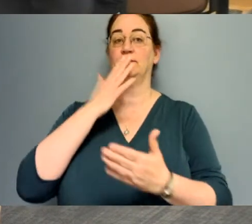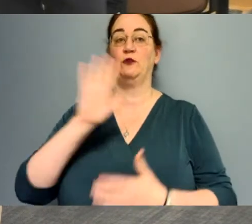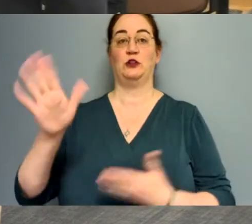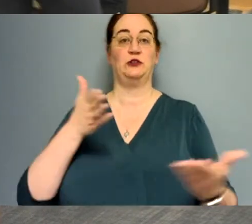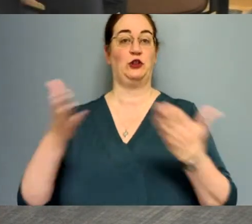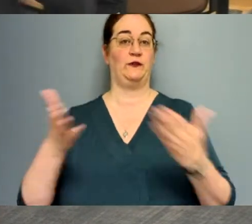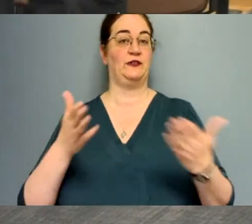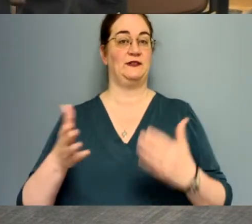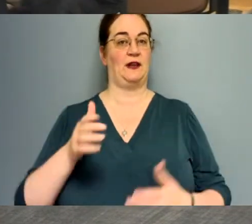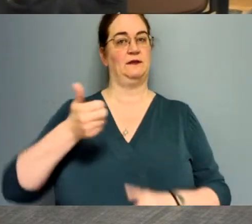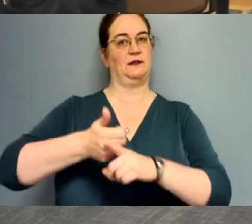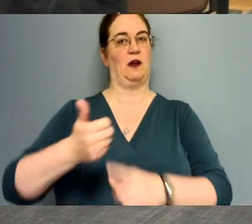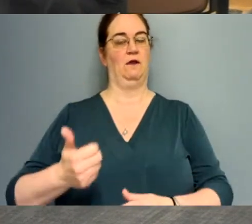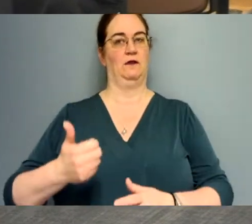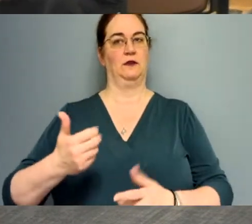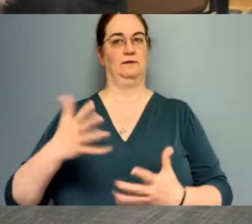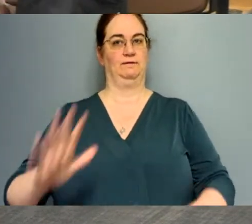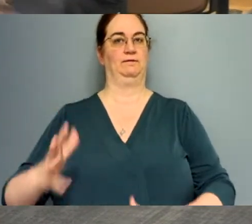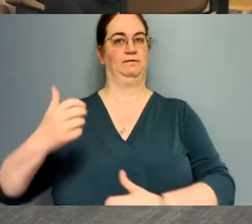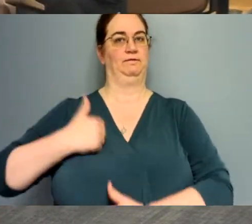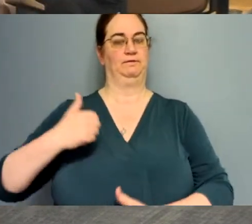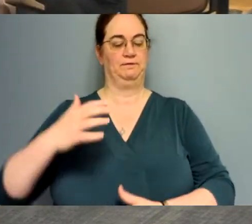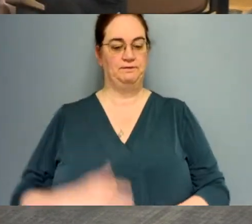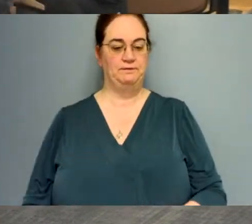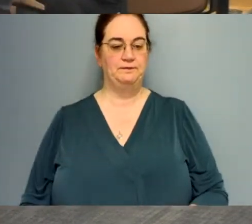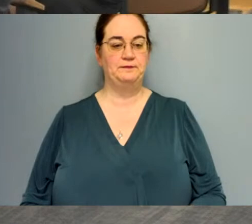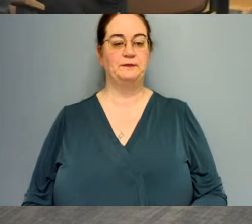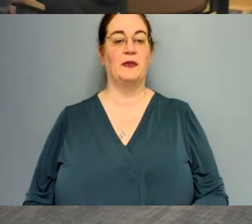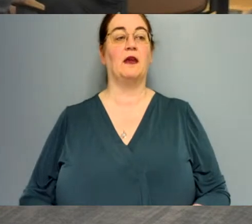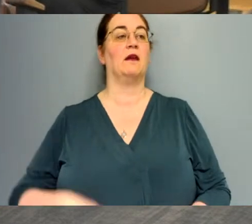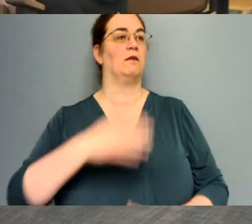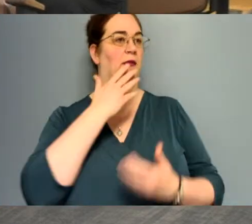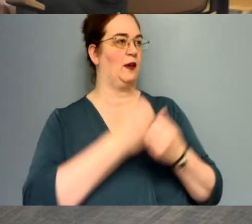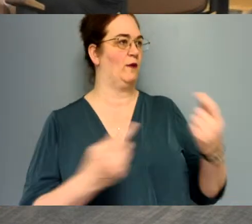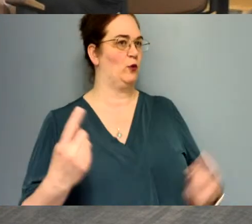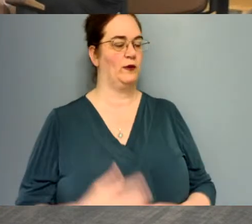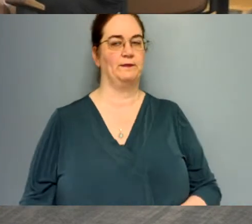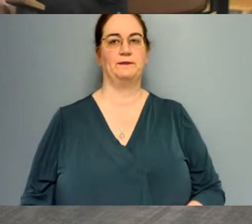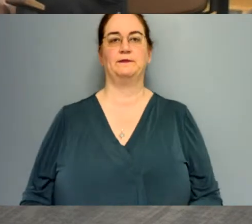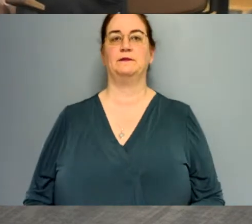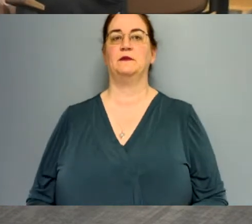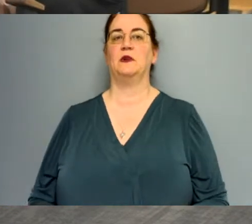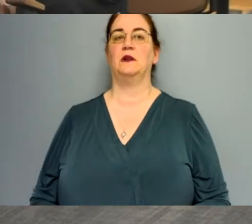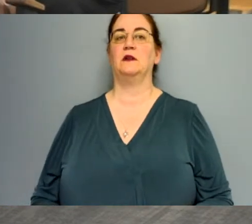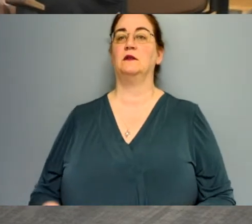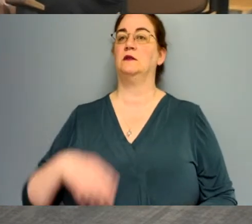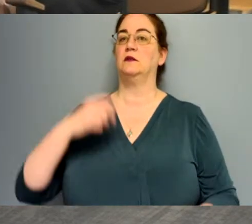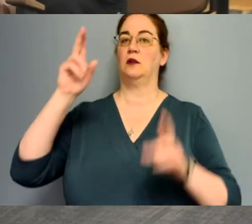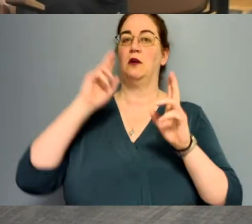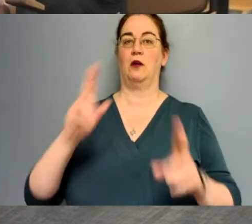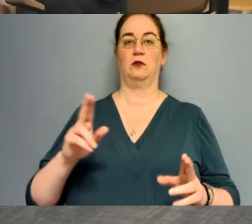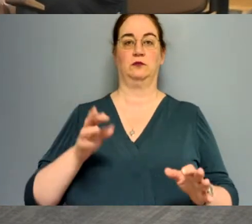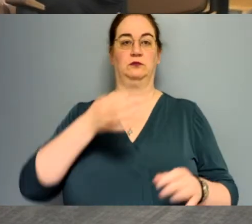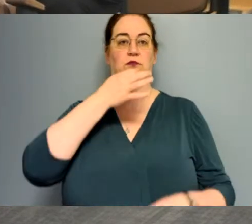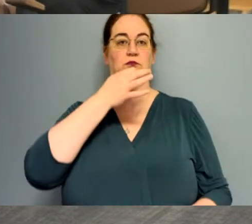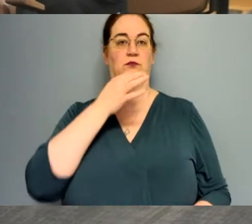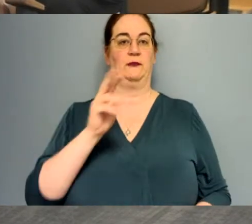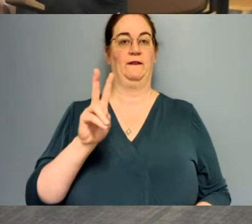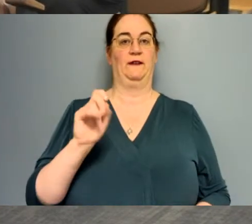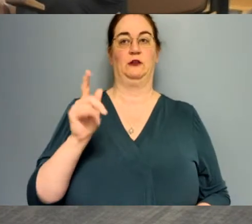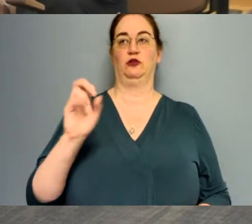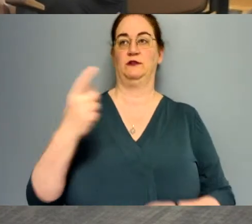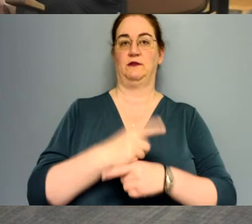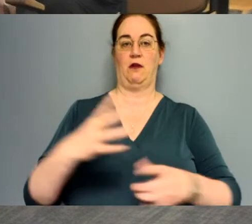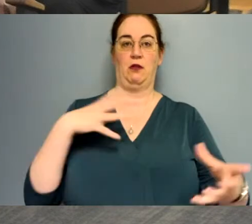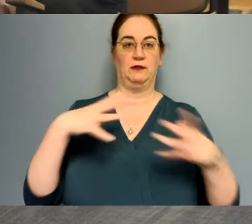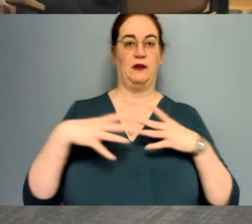as a veteran. Thank you, Commissioner. Thank you, everybody. So in honor of upcoming Veterans Day holiday,